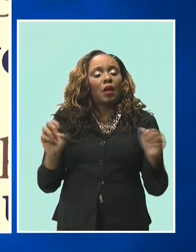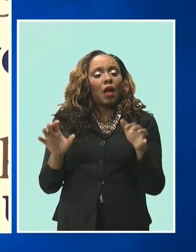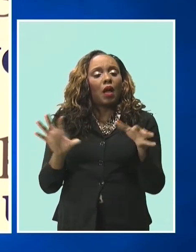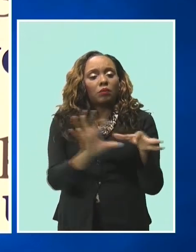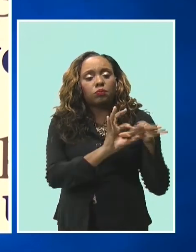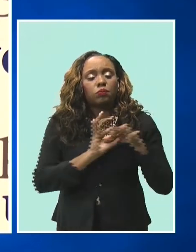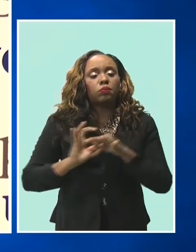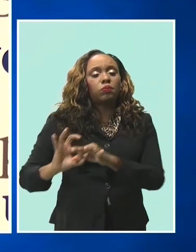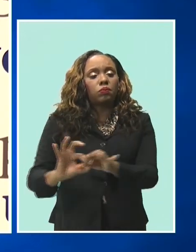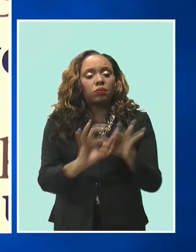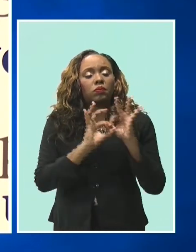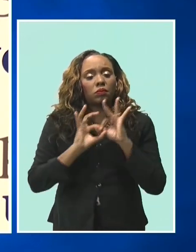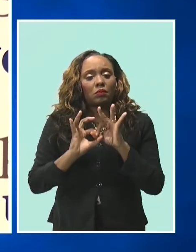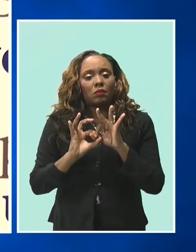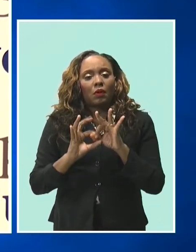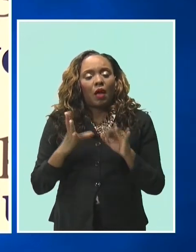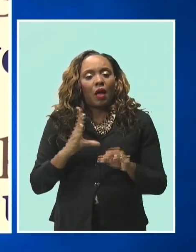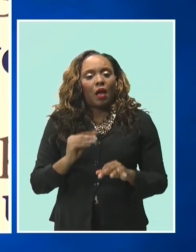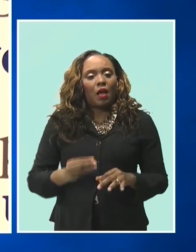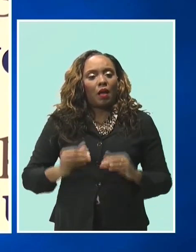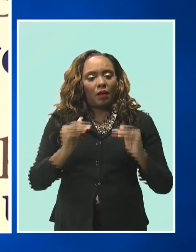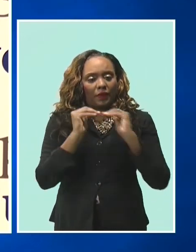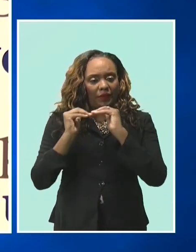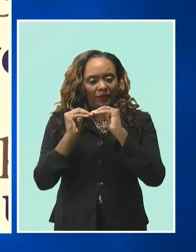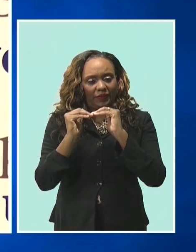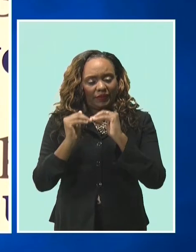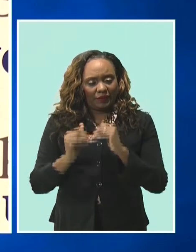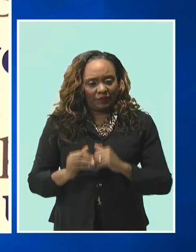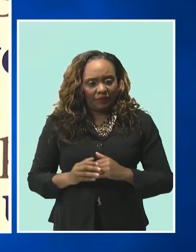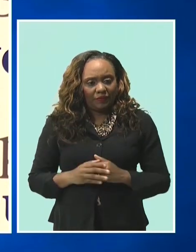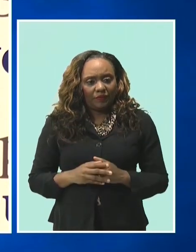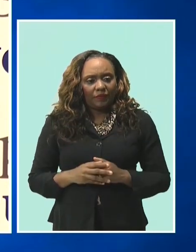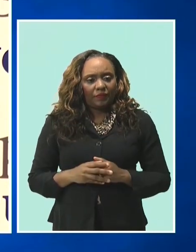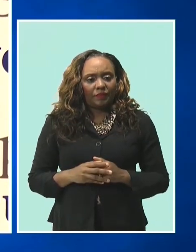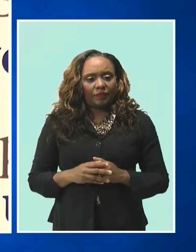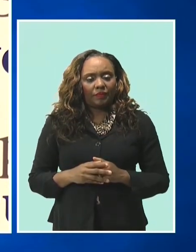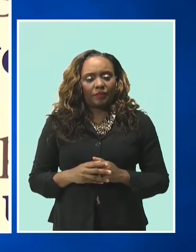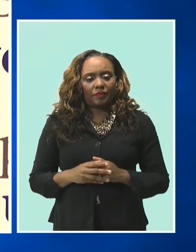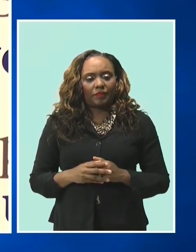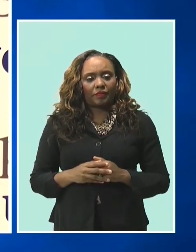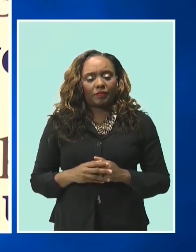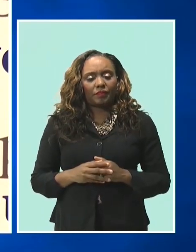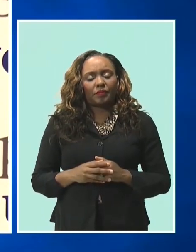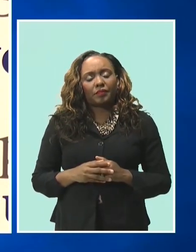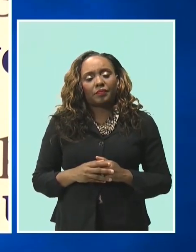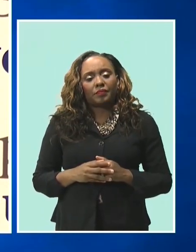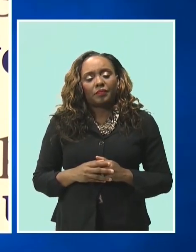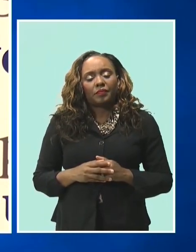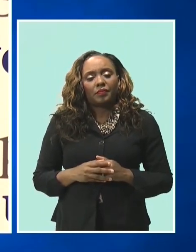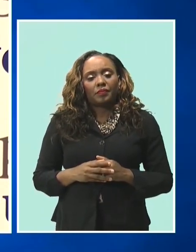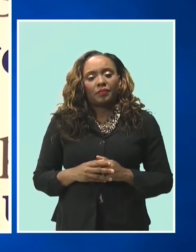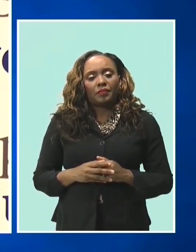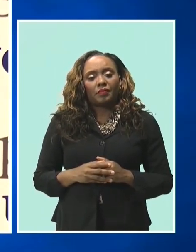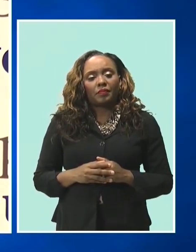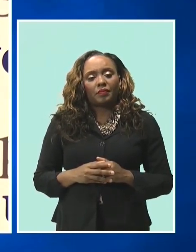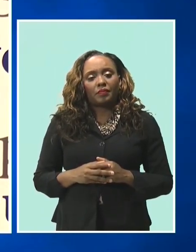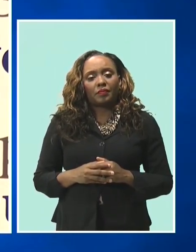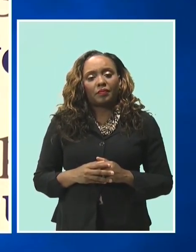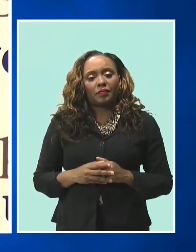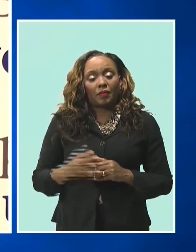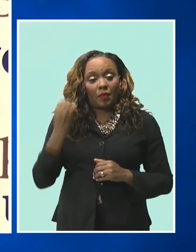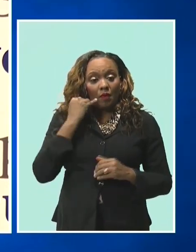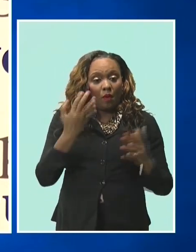cohesive, and just. That cannot be achieved without